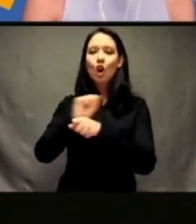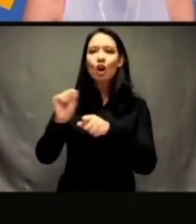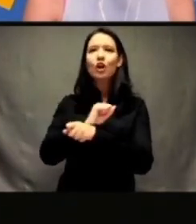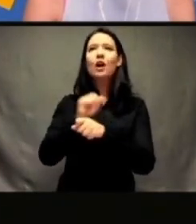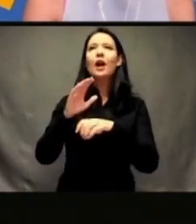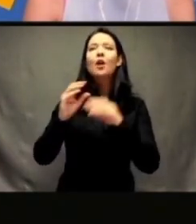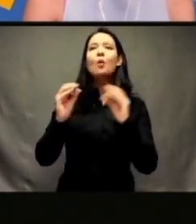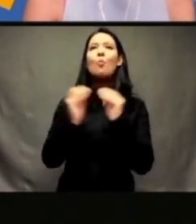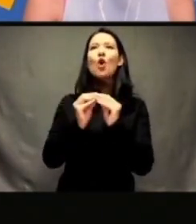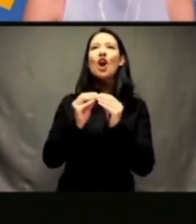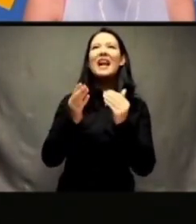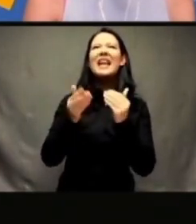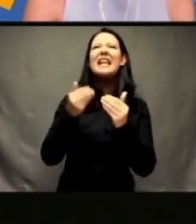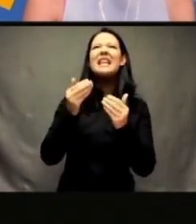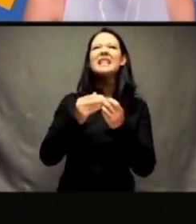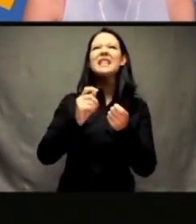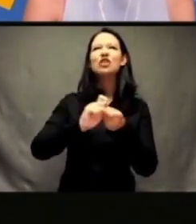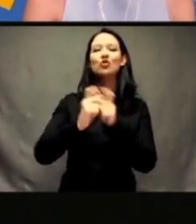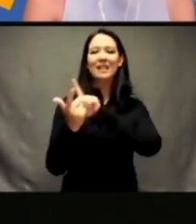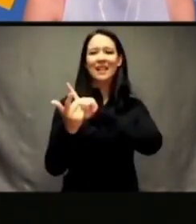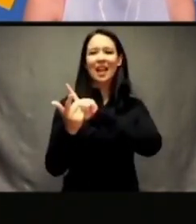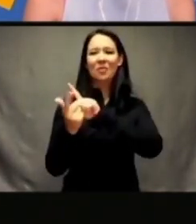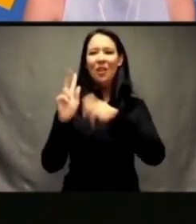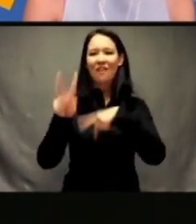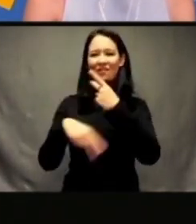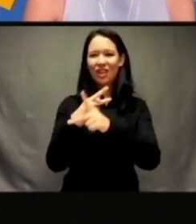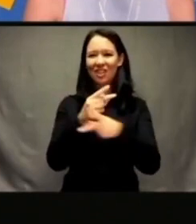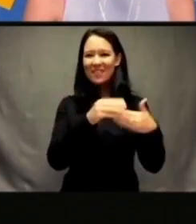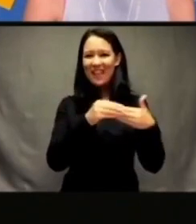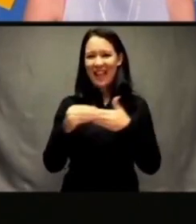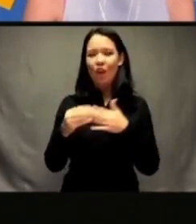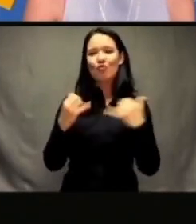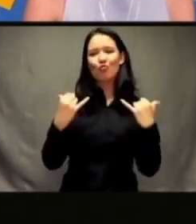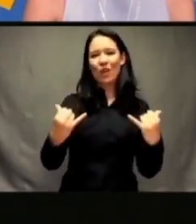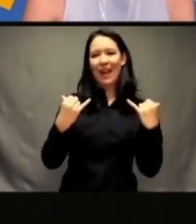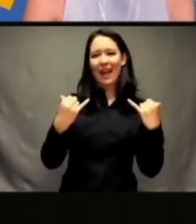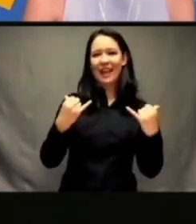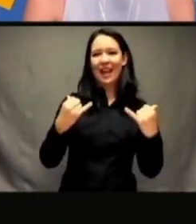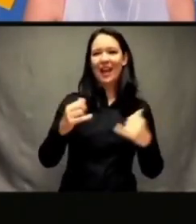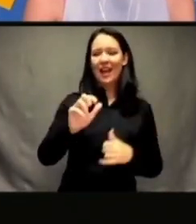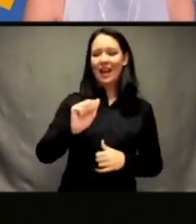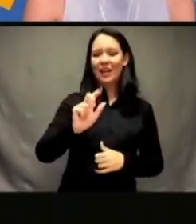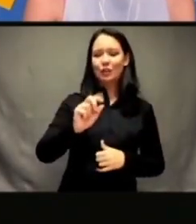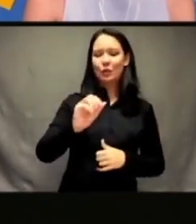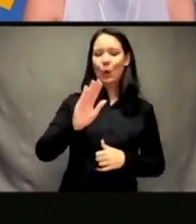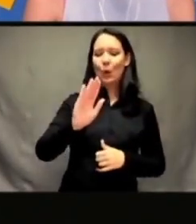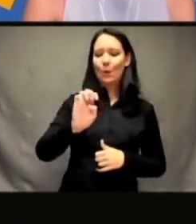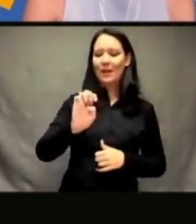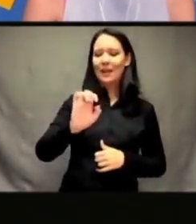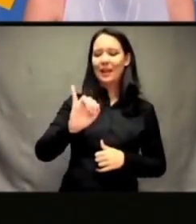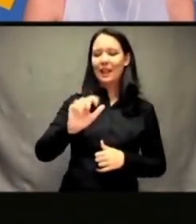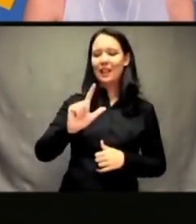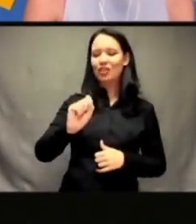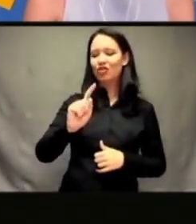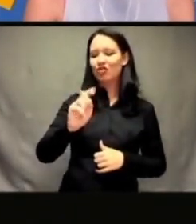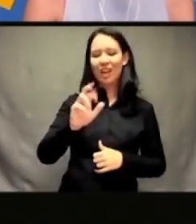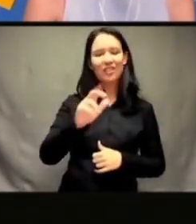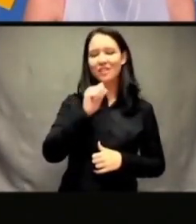easily translatable version of the guide, because right now it's on Adobe Illustrator, which we know is not